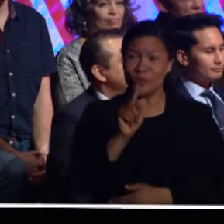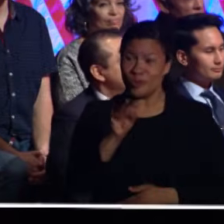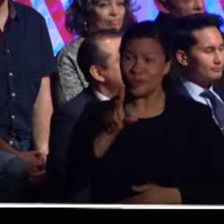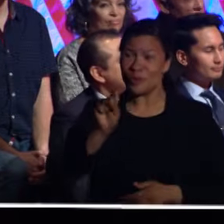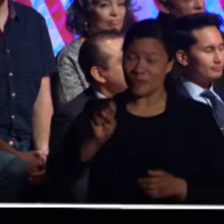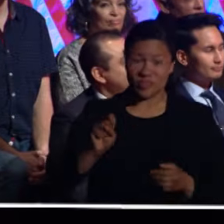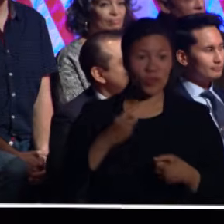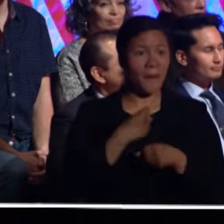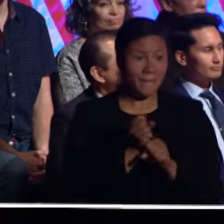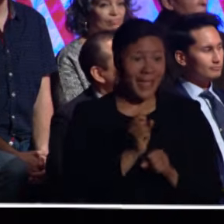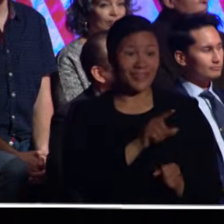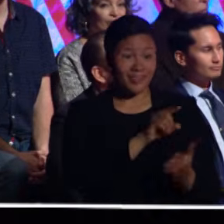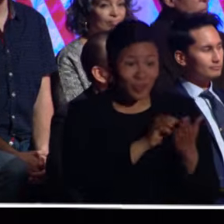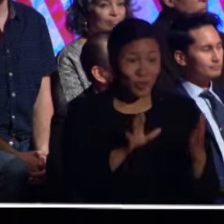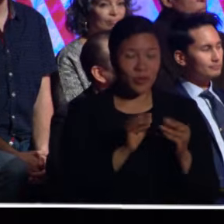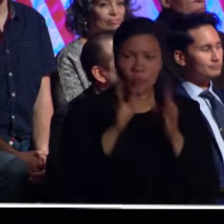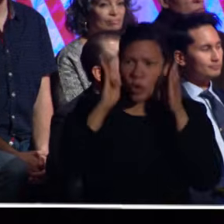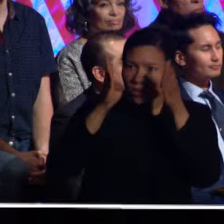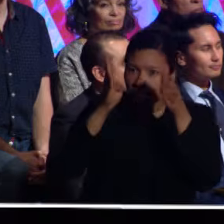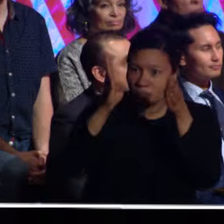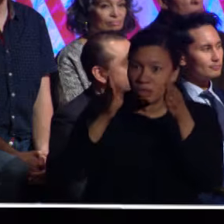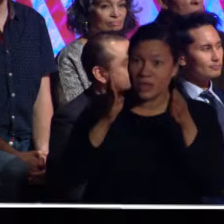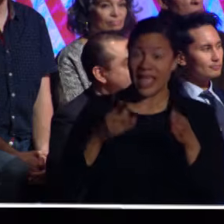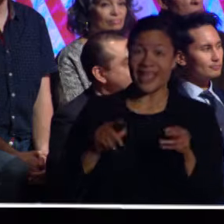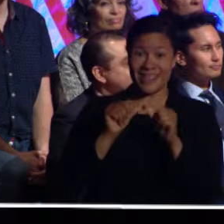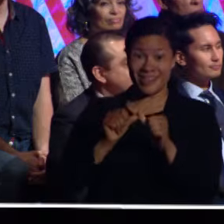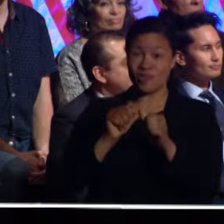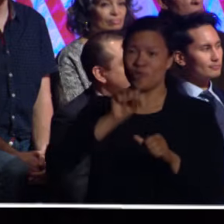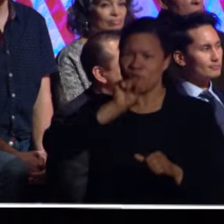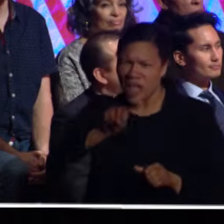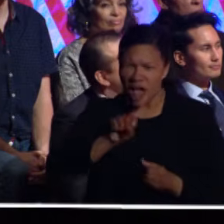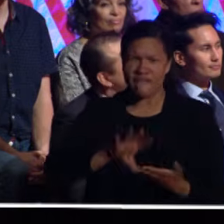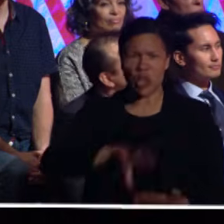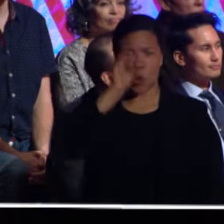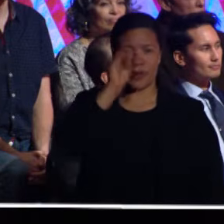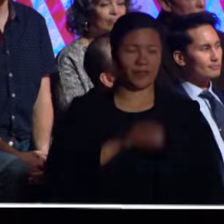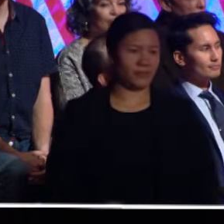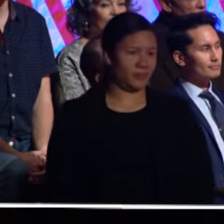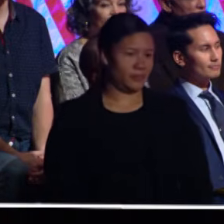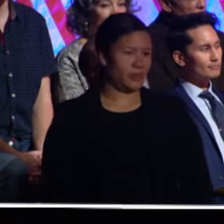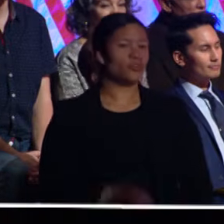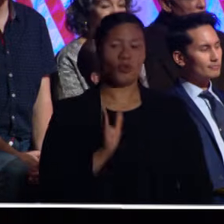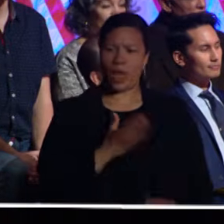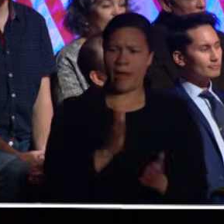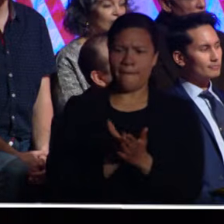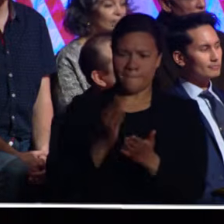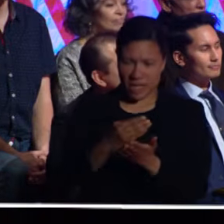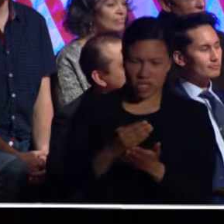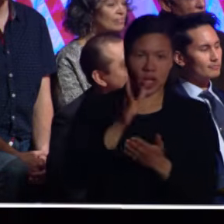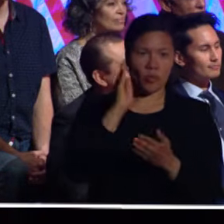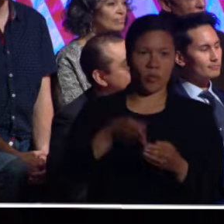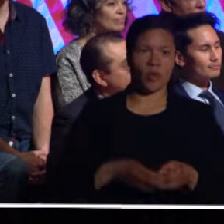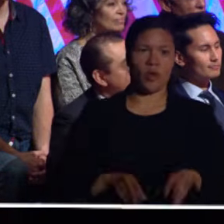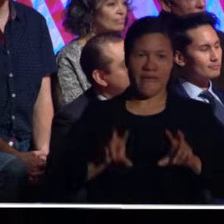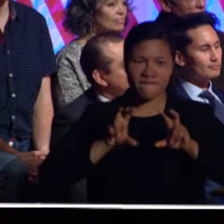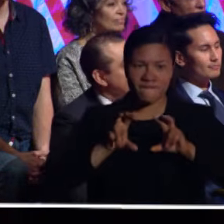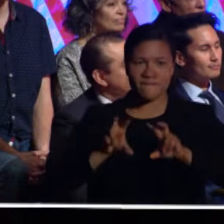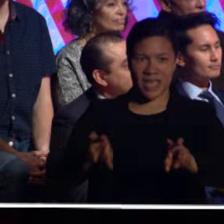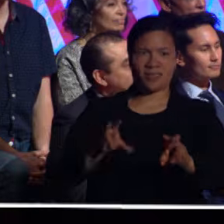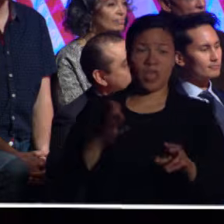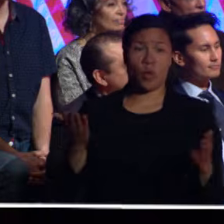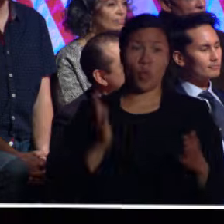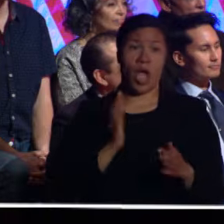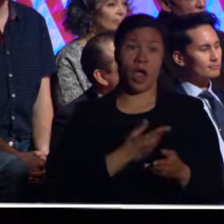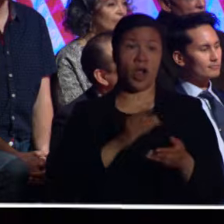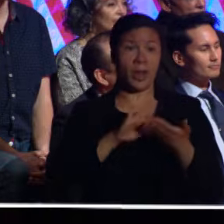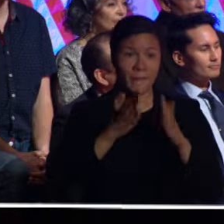attention and instill a lifelong love of learning. So with this budget, we will make a big down payment on what our